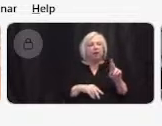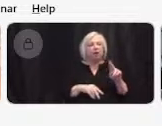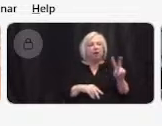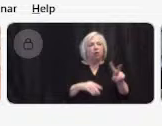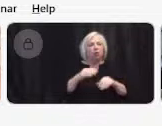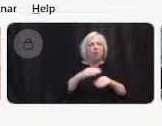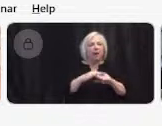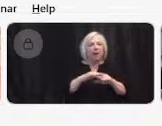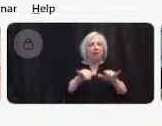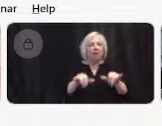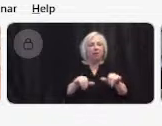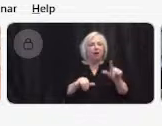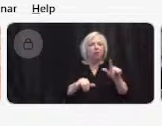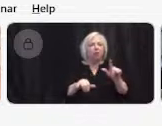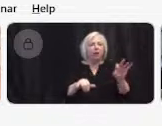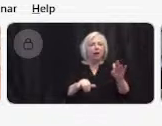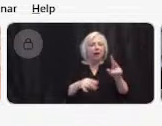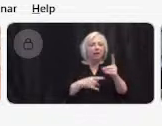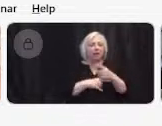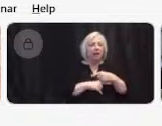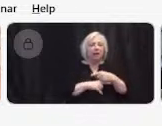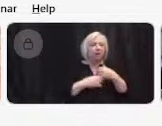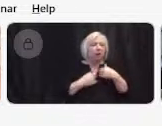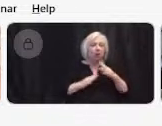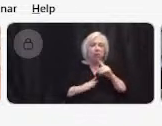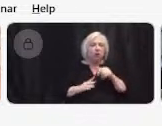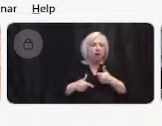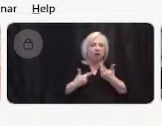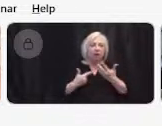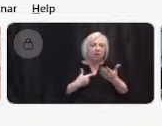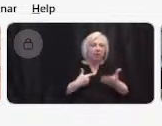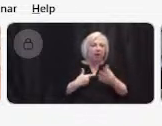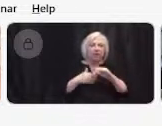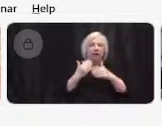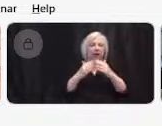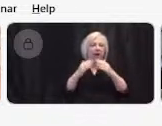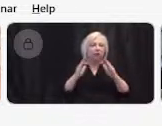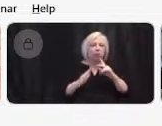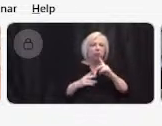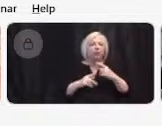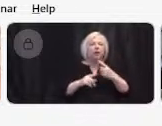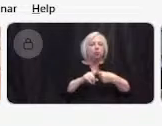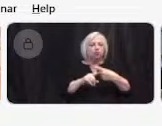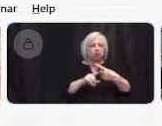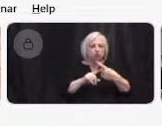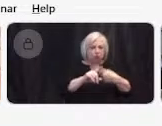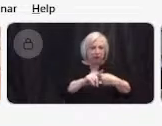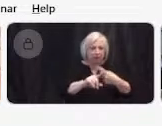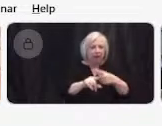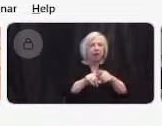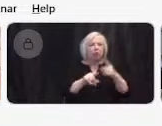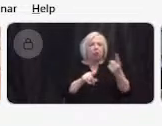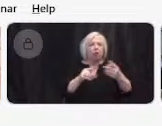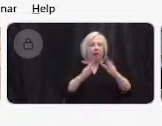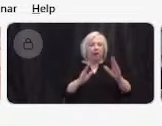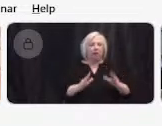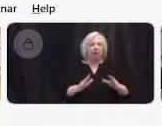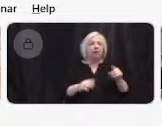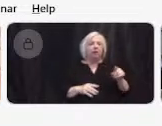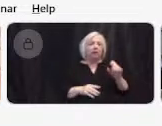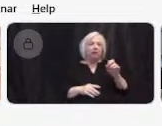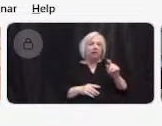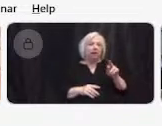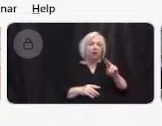29 days. The owner will not reside at the residence, and the entire structure will be rented as one unit. This STR2 has been